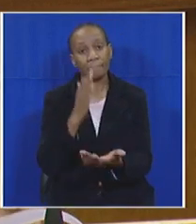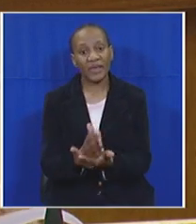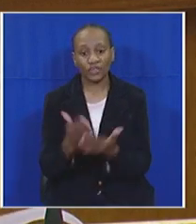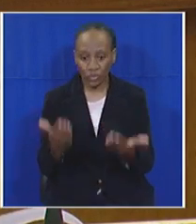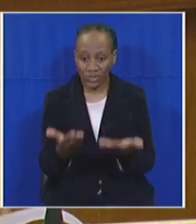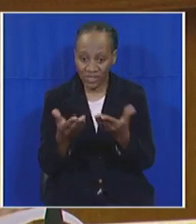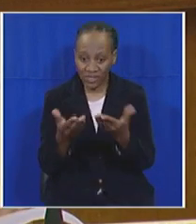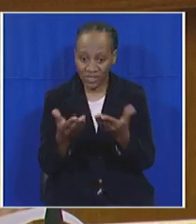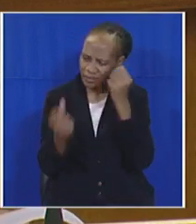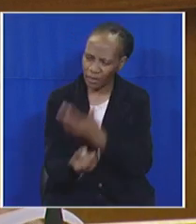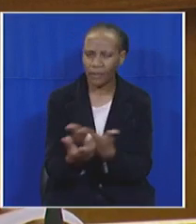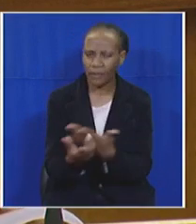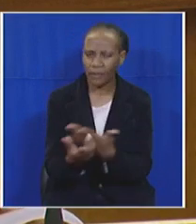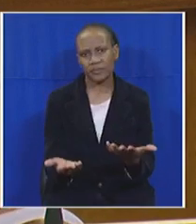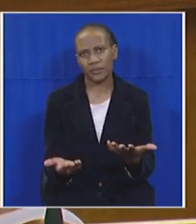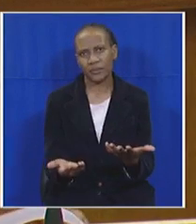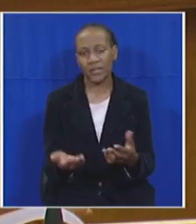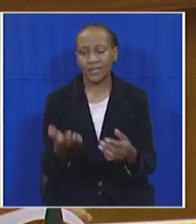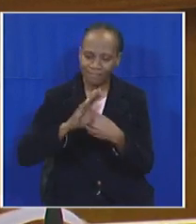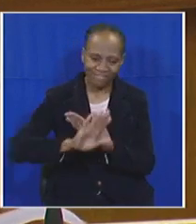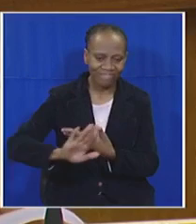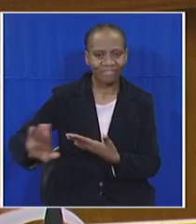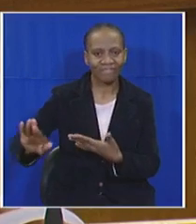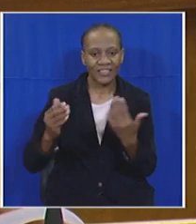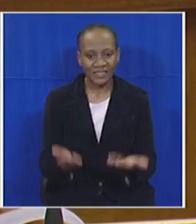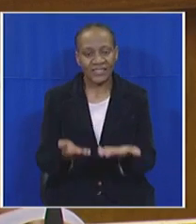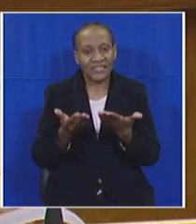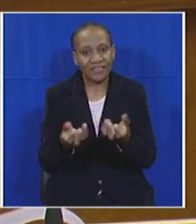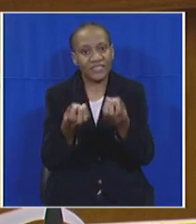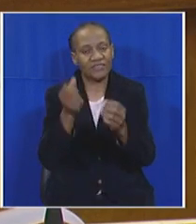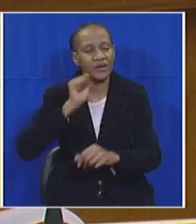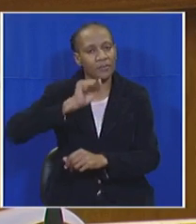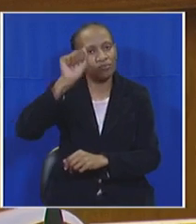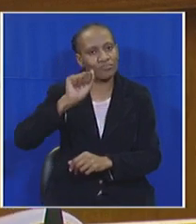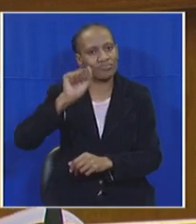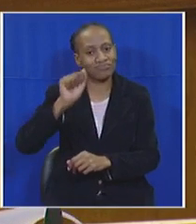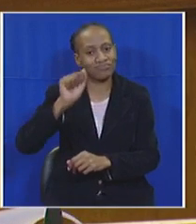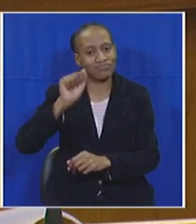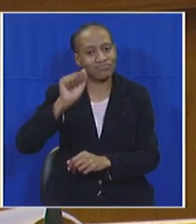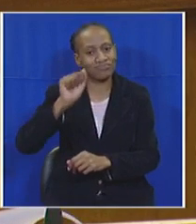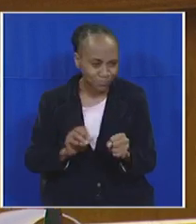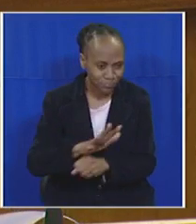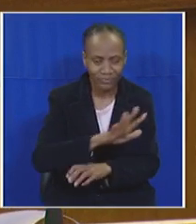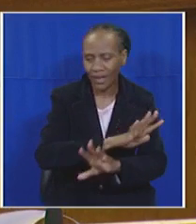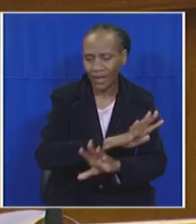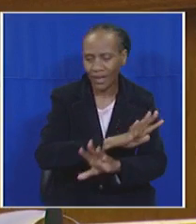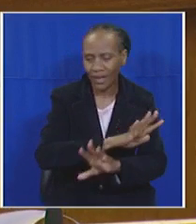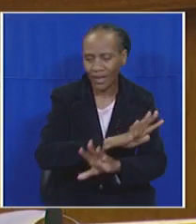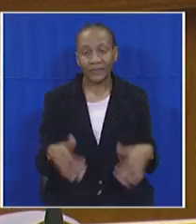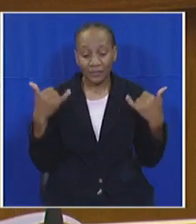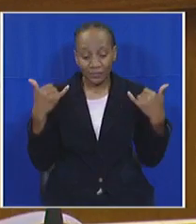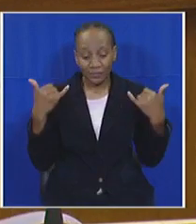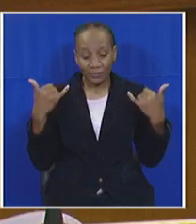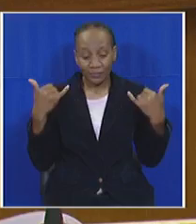service delivery to our people and prevent service delivery protests from flaring up again. To this